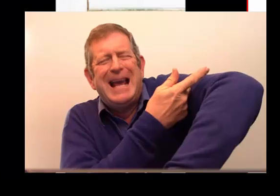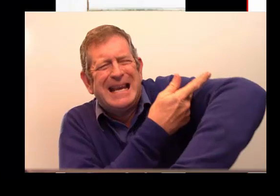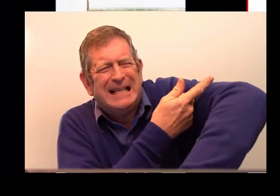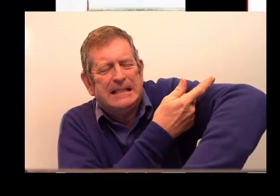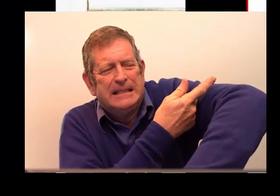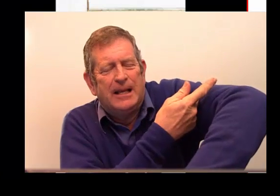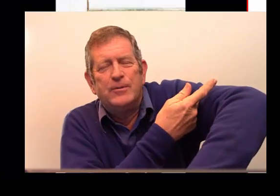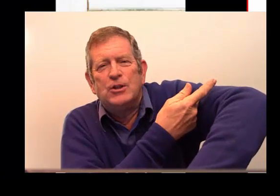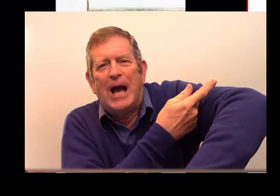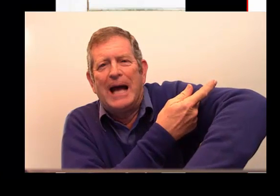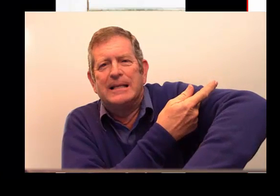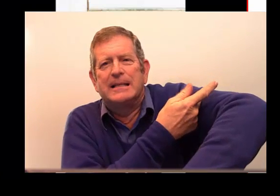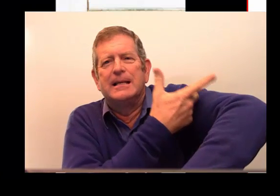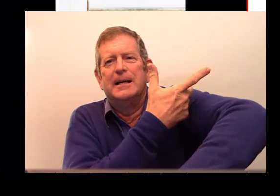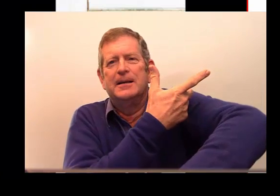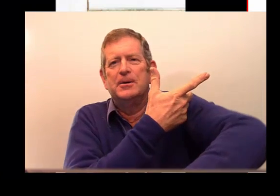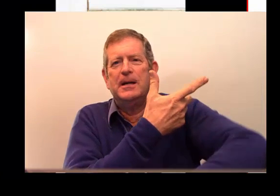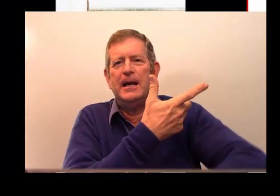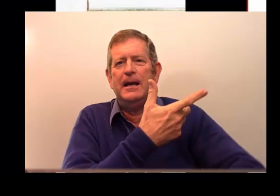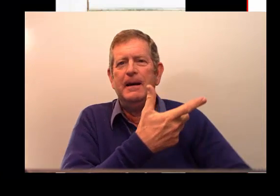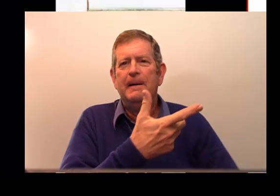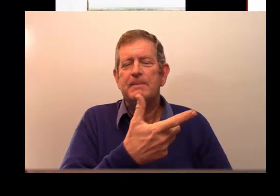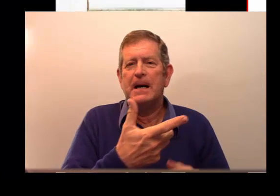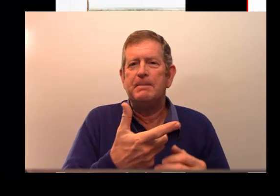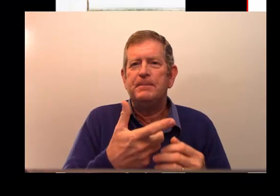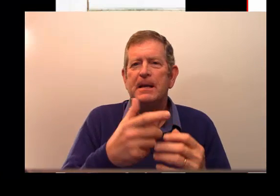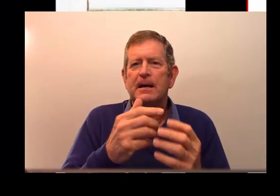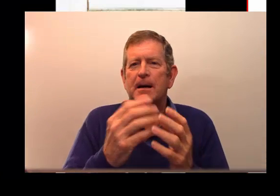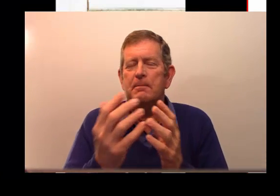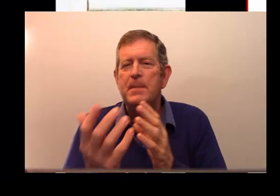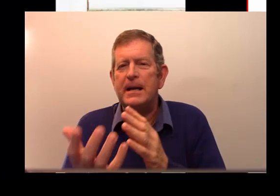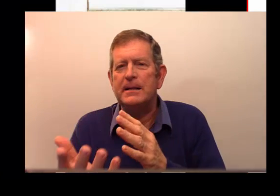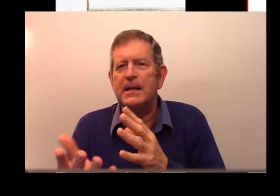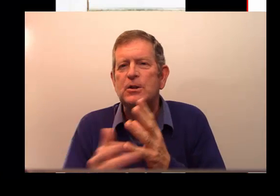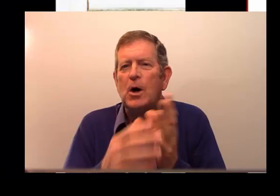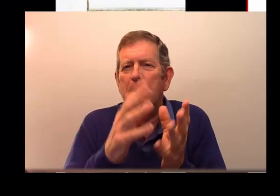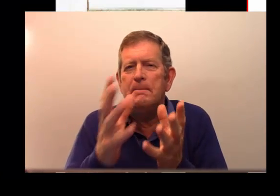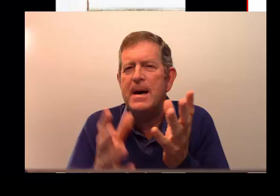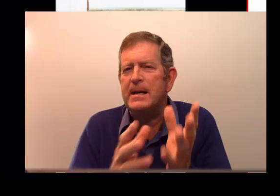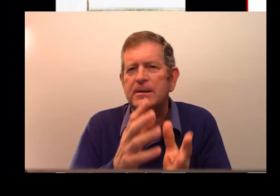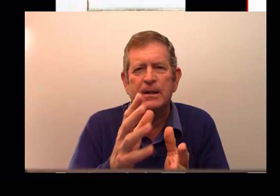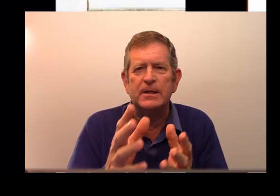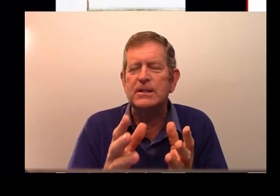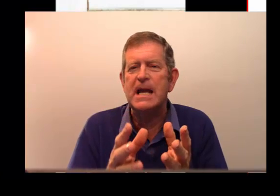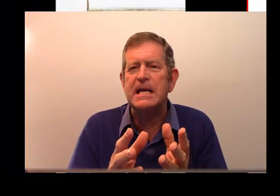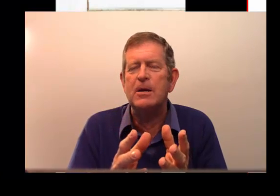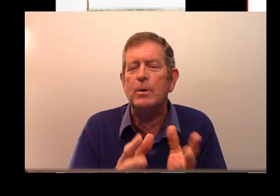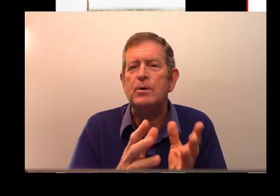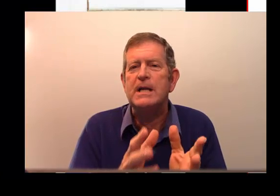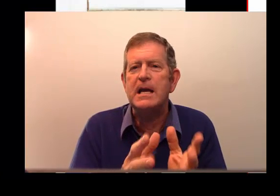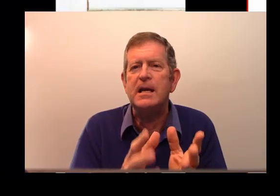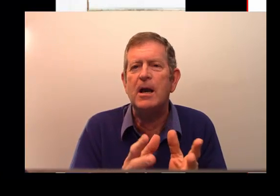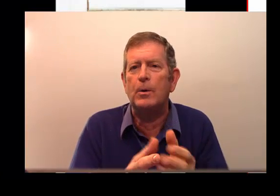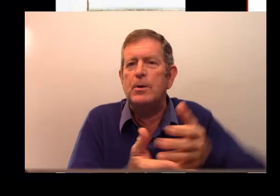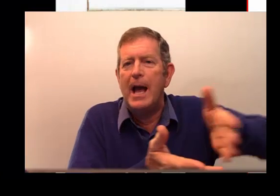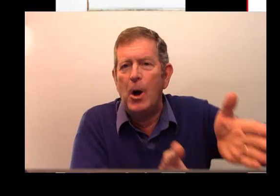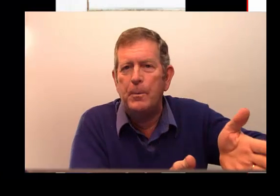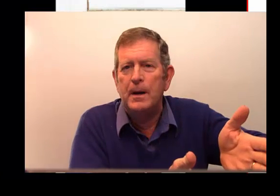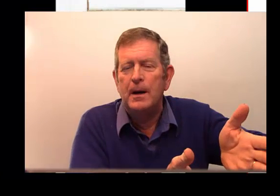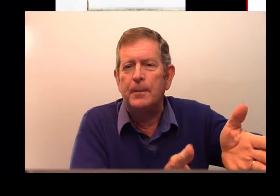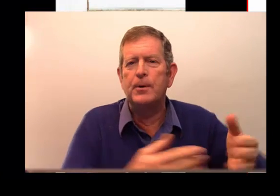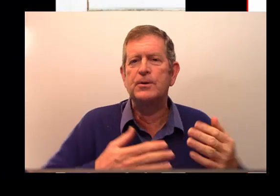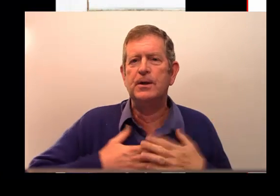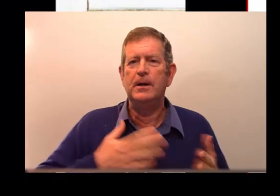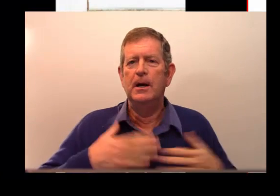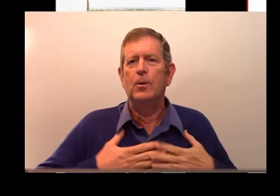doctor, gives shots. Okay? That's called medicine. It's when you take care, when you